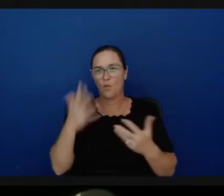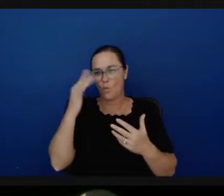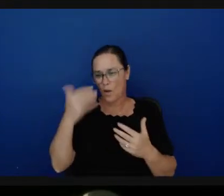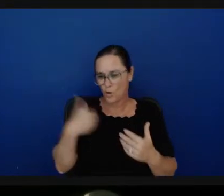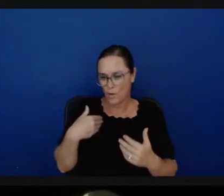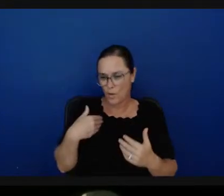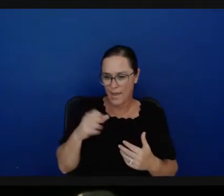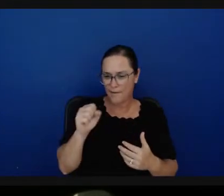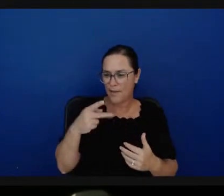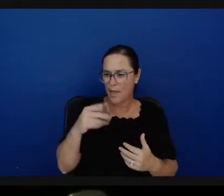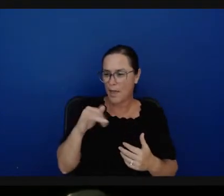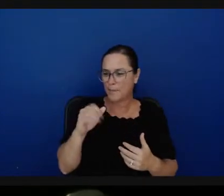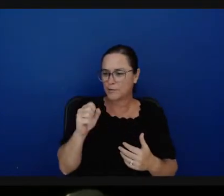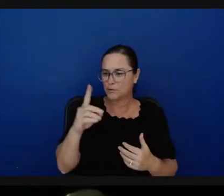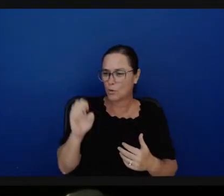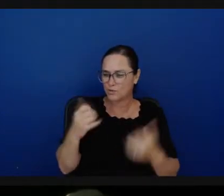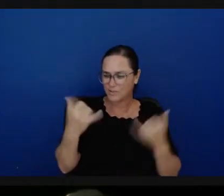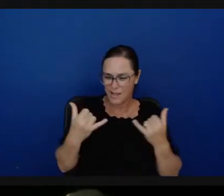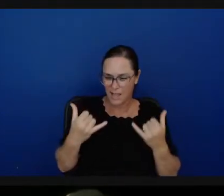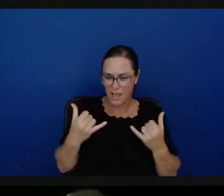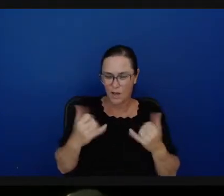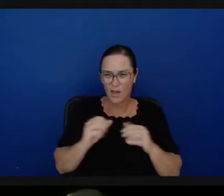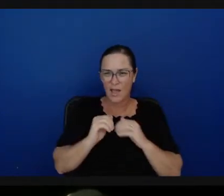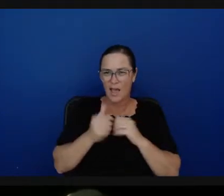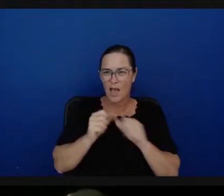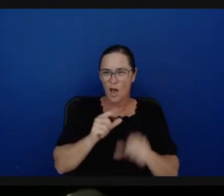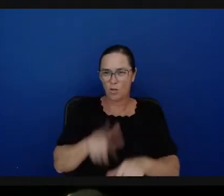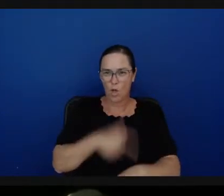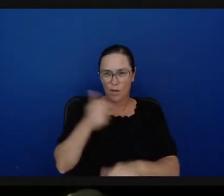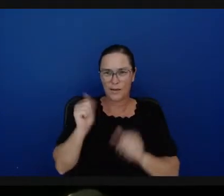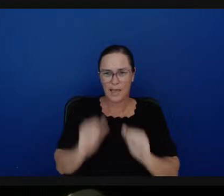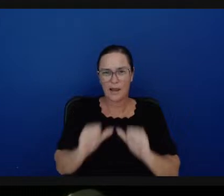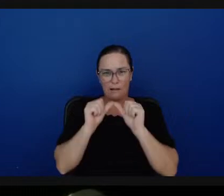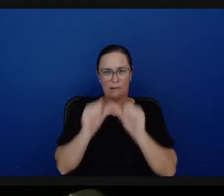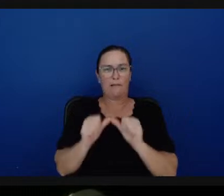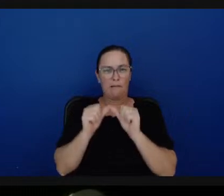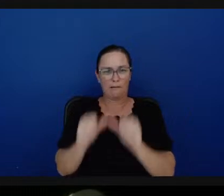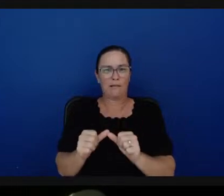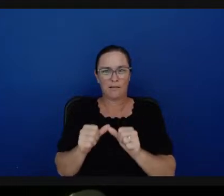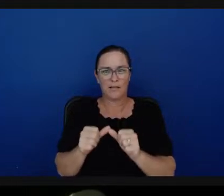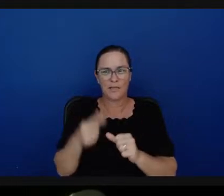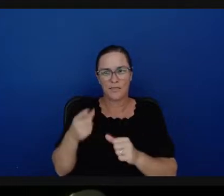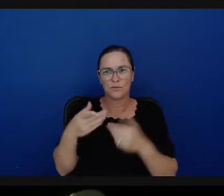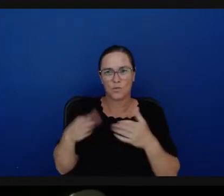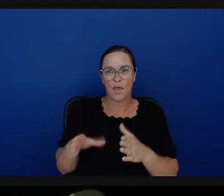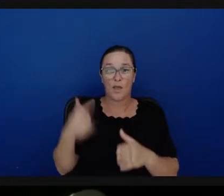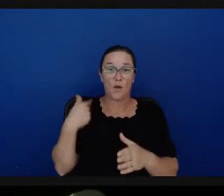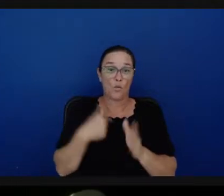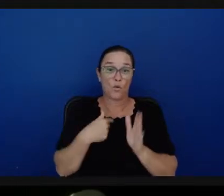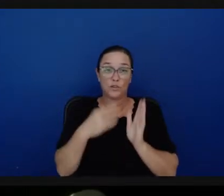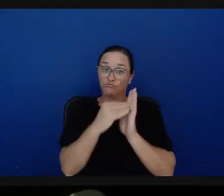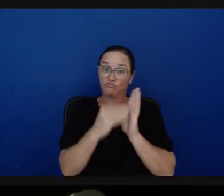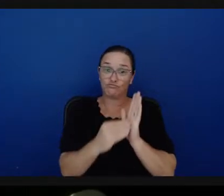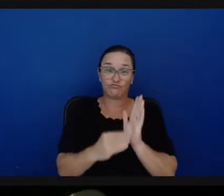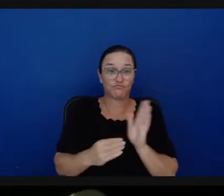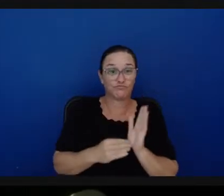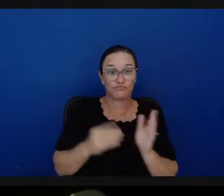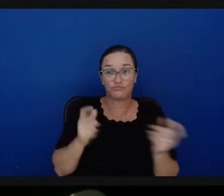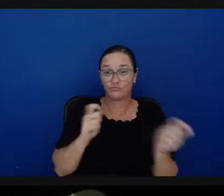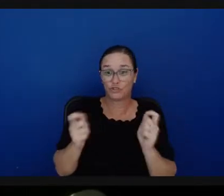how long could it possibly last like this? And we don't have any answers there, right? But we'll just keep tracking the dynamics and